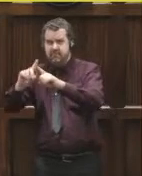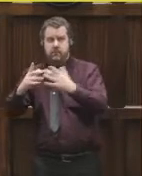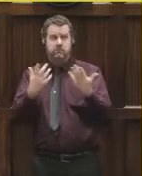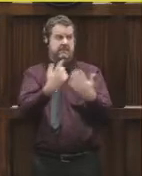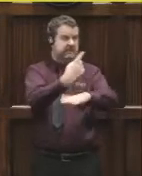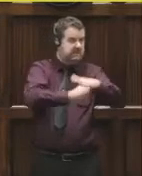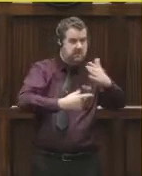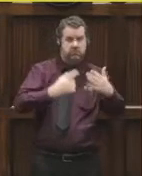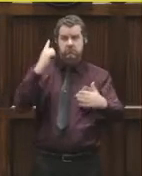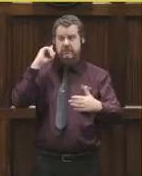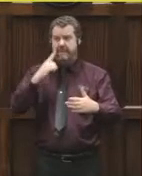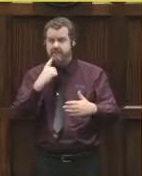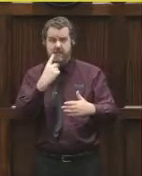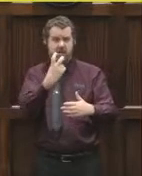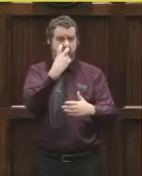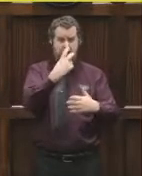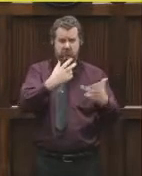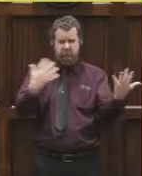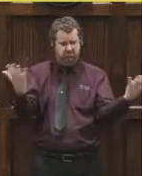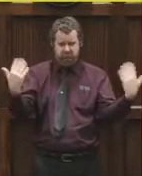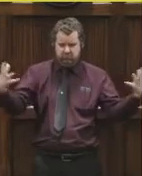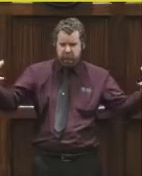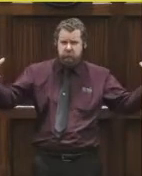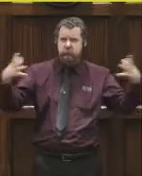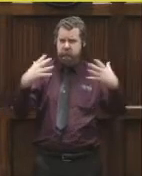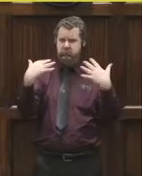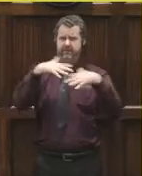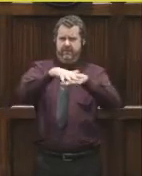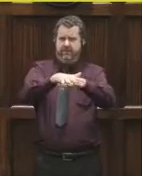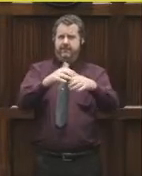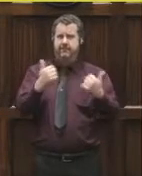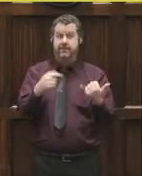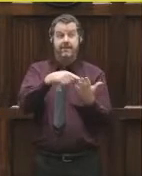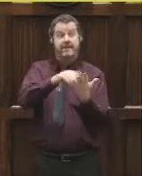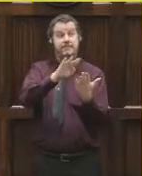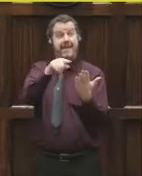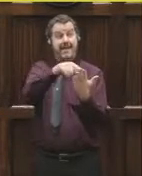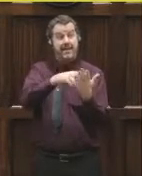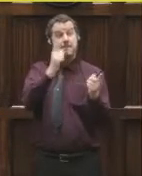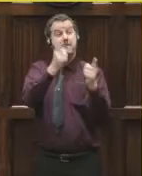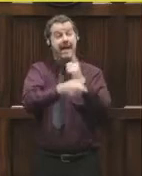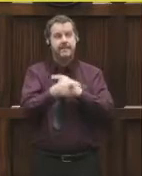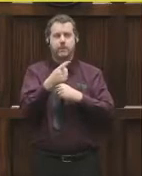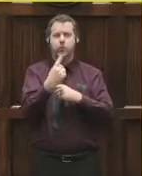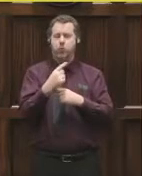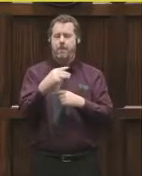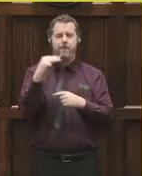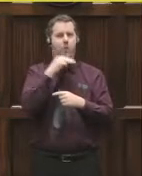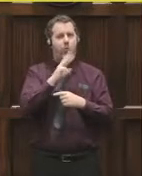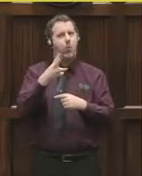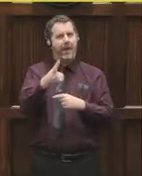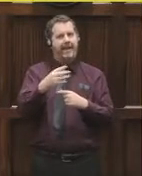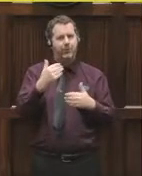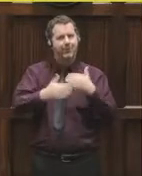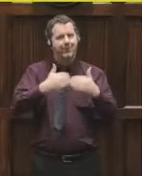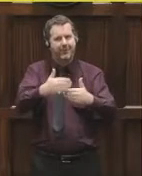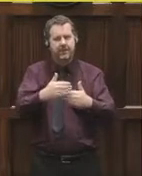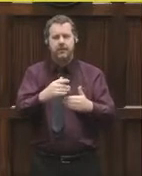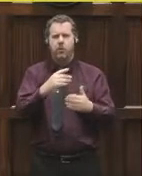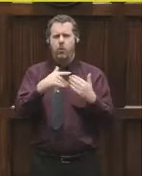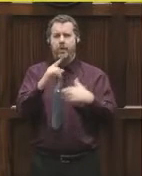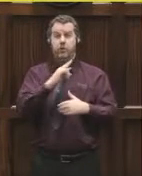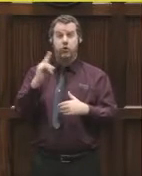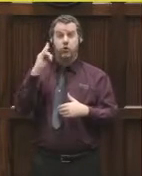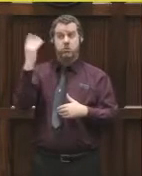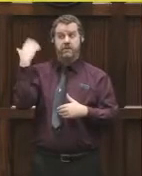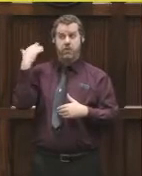other, and this passing of the bill is a vital way to do that. It's unfortunate, from what I hear earlier, that it